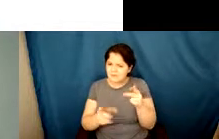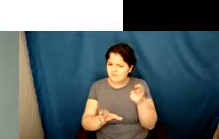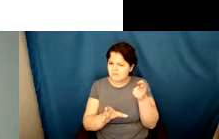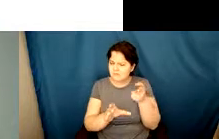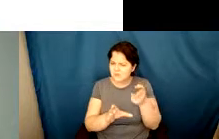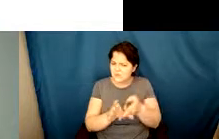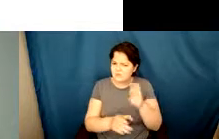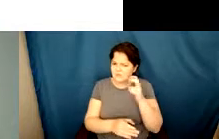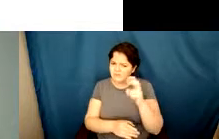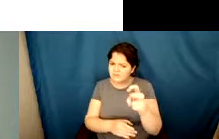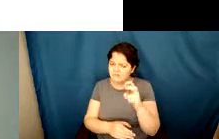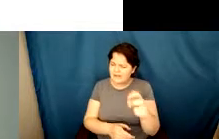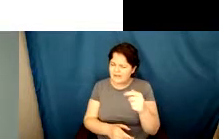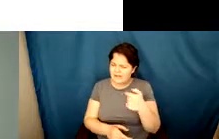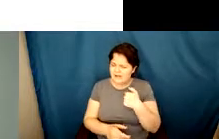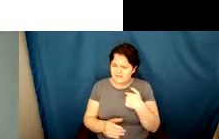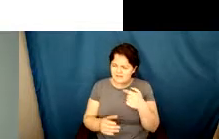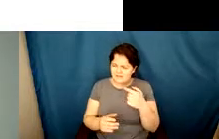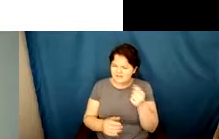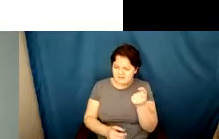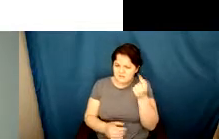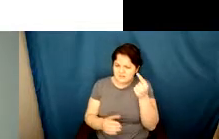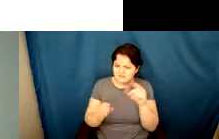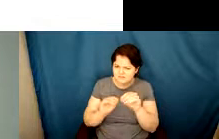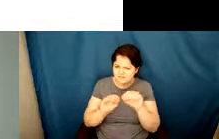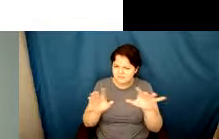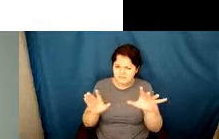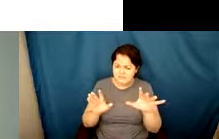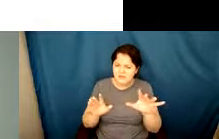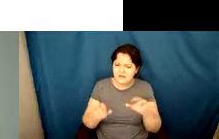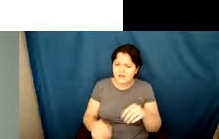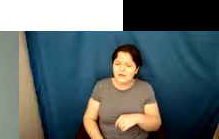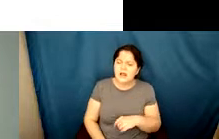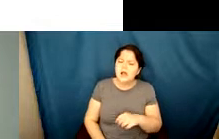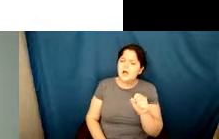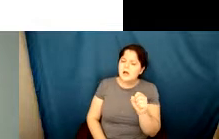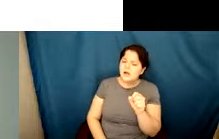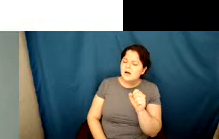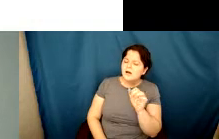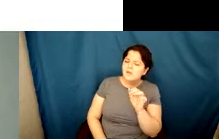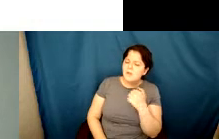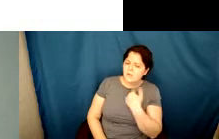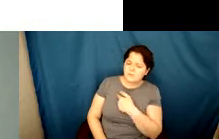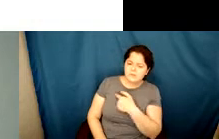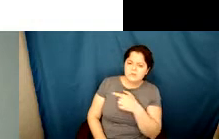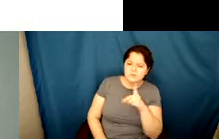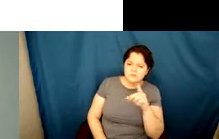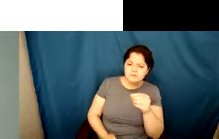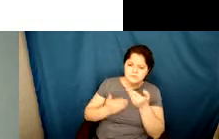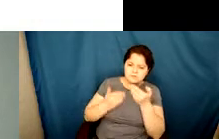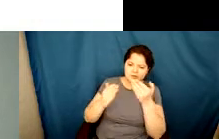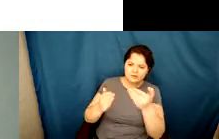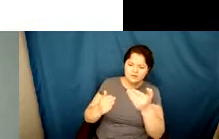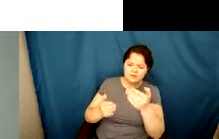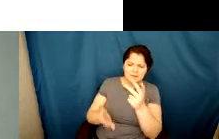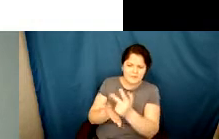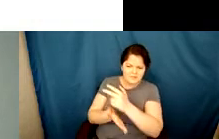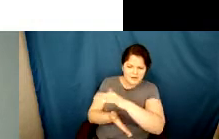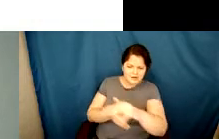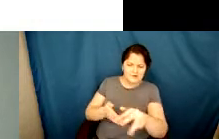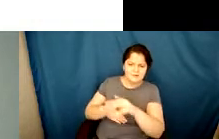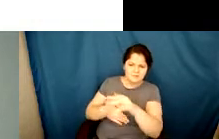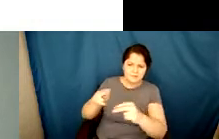was listening. Yeah, so we do propose building building on top of that site that